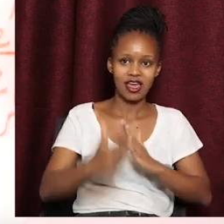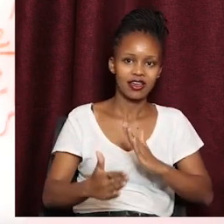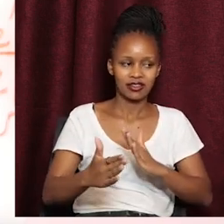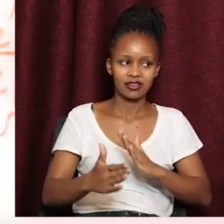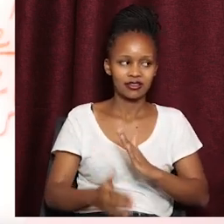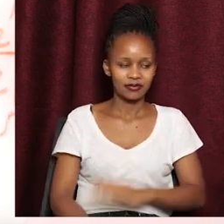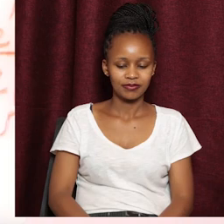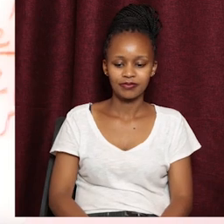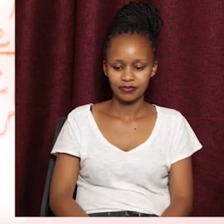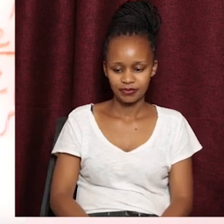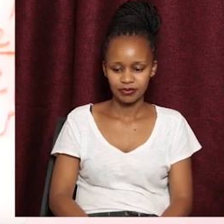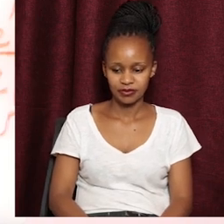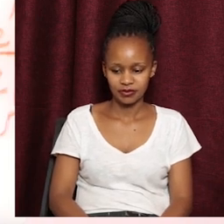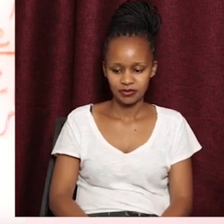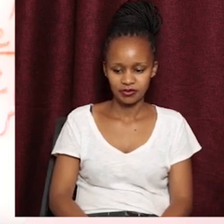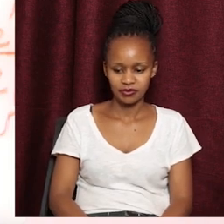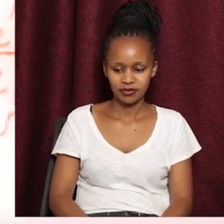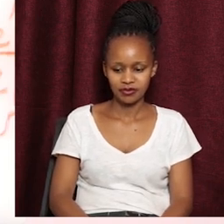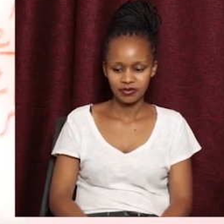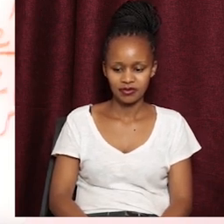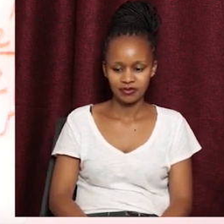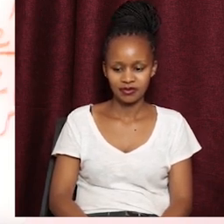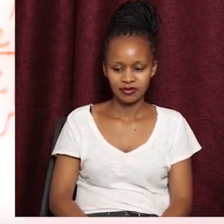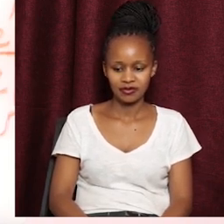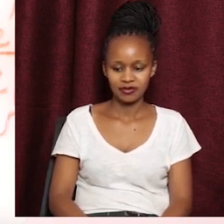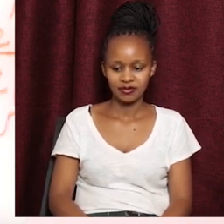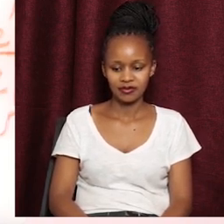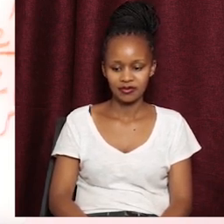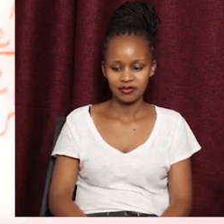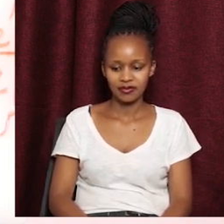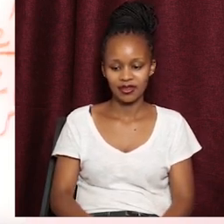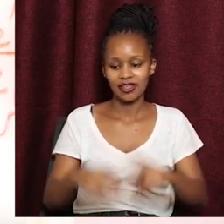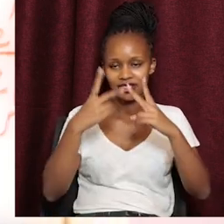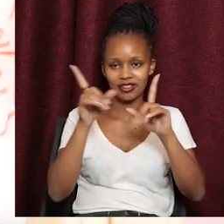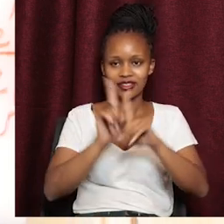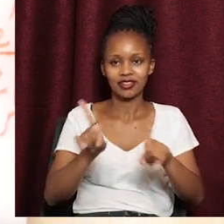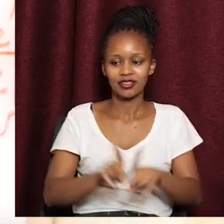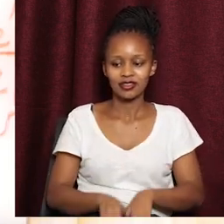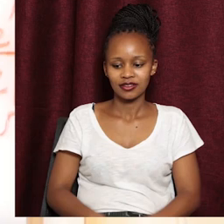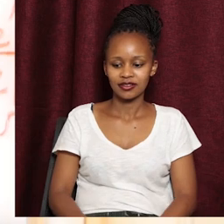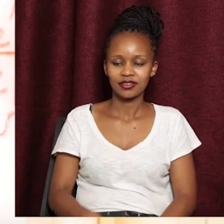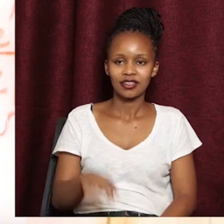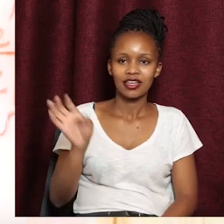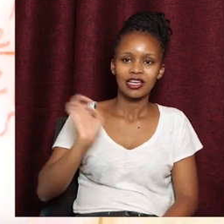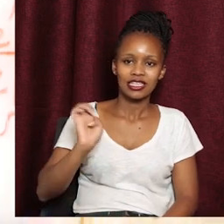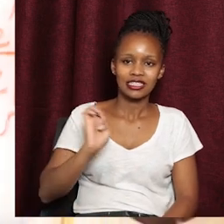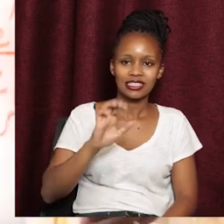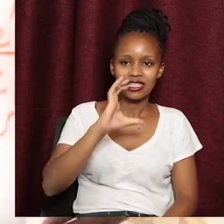end. Now look at this. If you look at this Easter card,